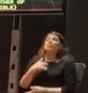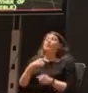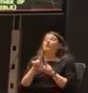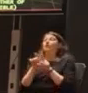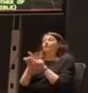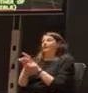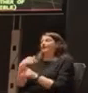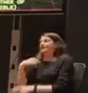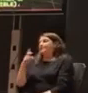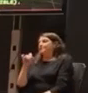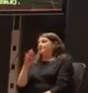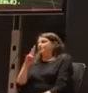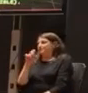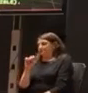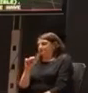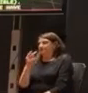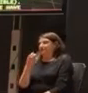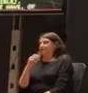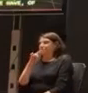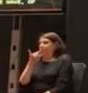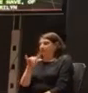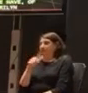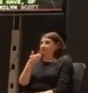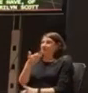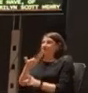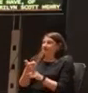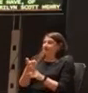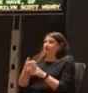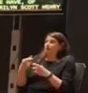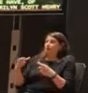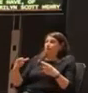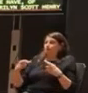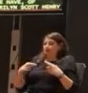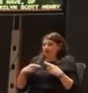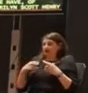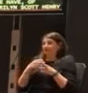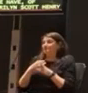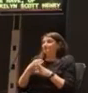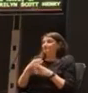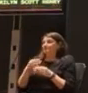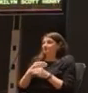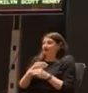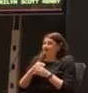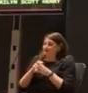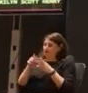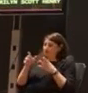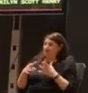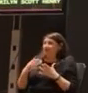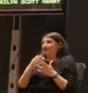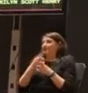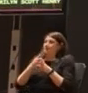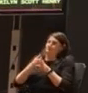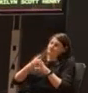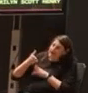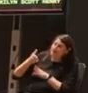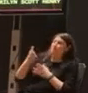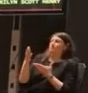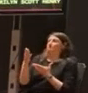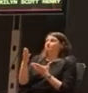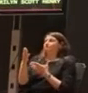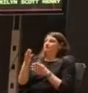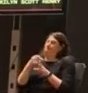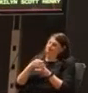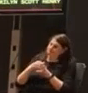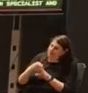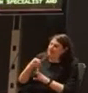of course, Marilyn's son Henry, who is a retired Epiphany School math specialist and a master gardener, and her illustrations